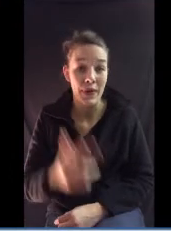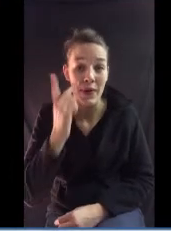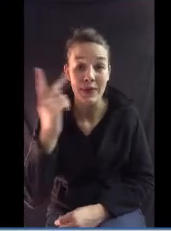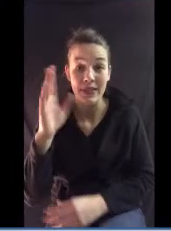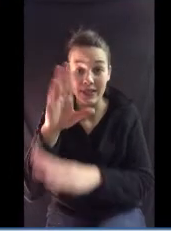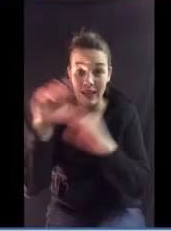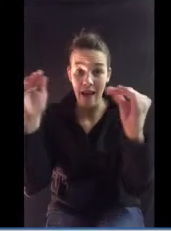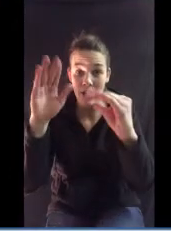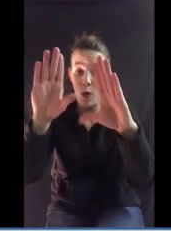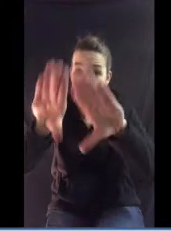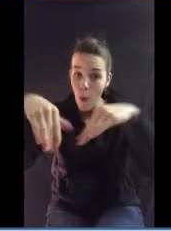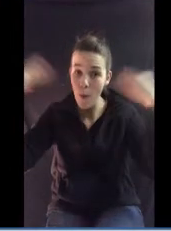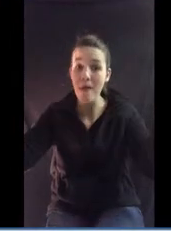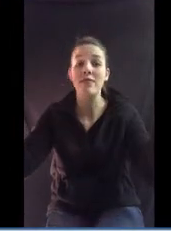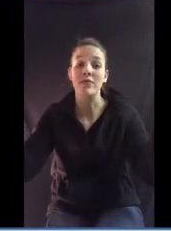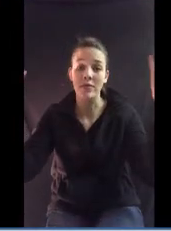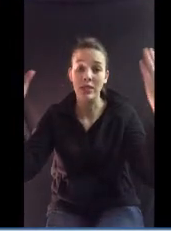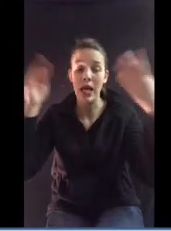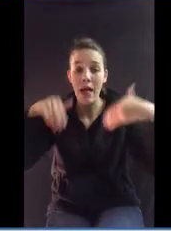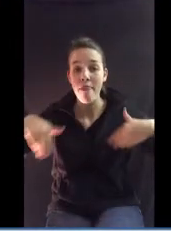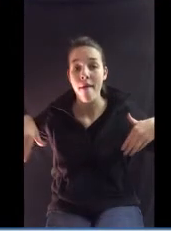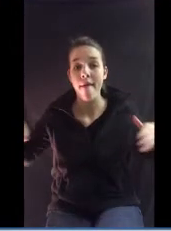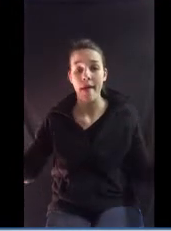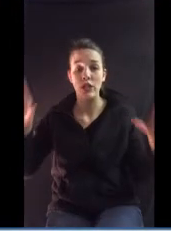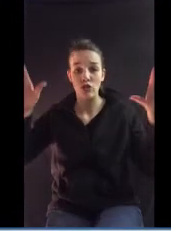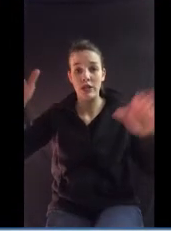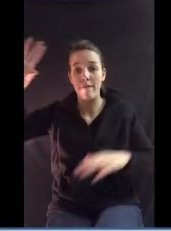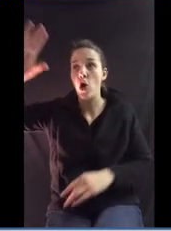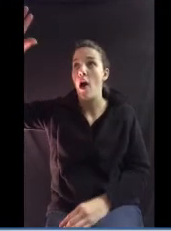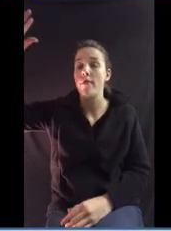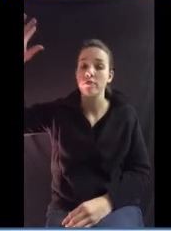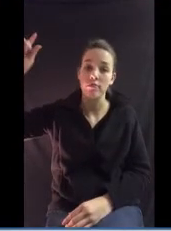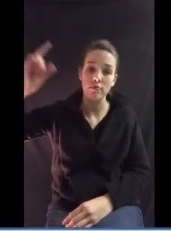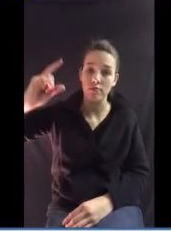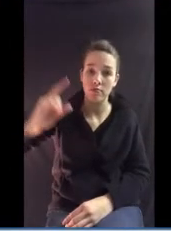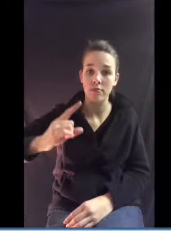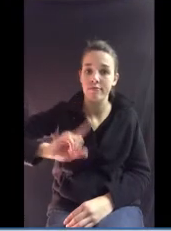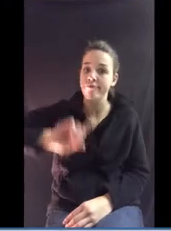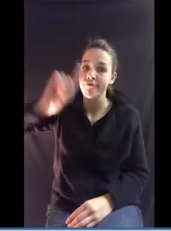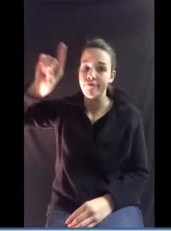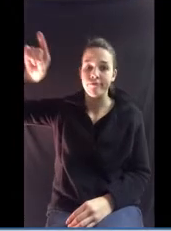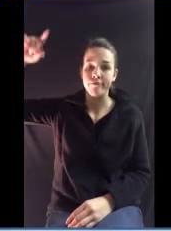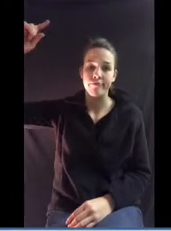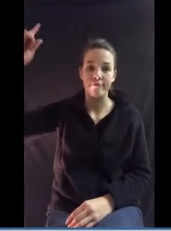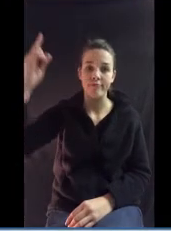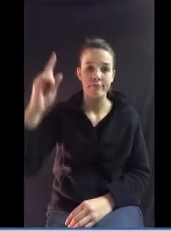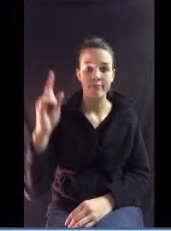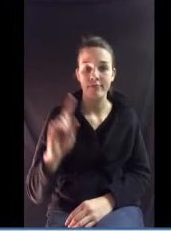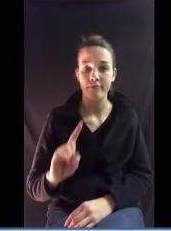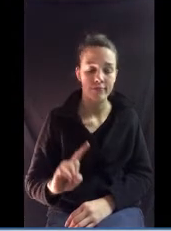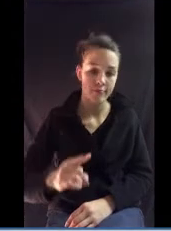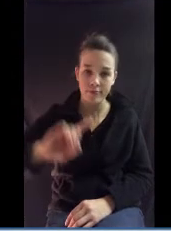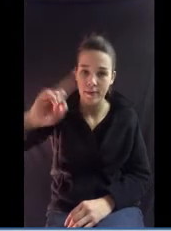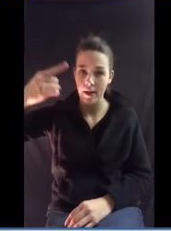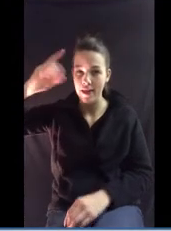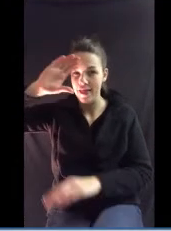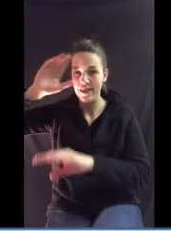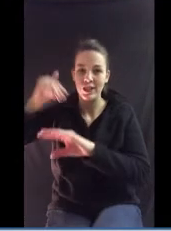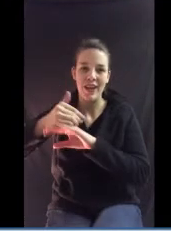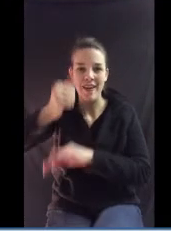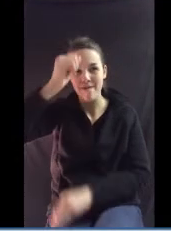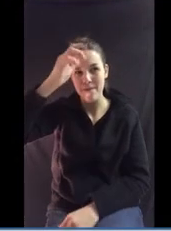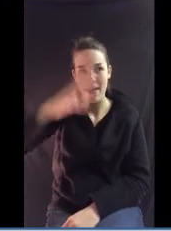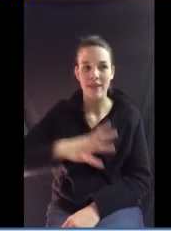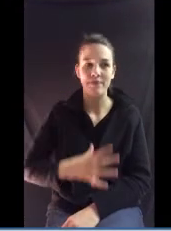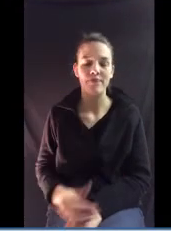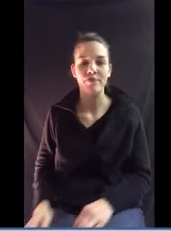you, you will see heaven opened and the angels of God ascending and descending upon the